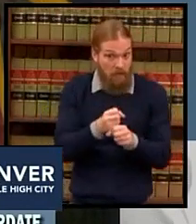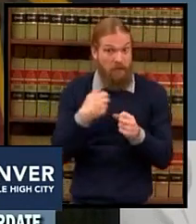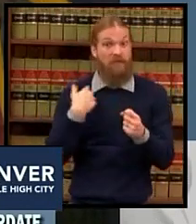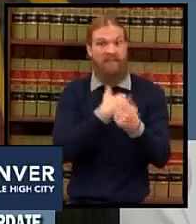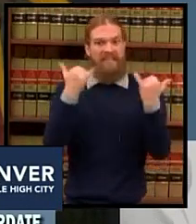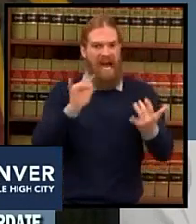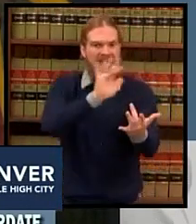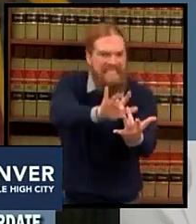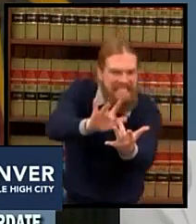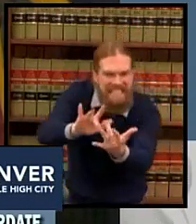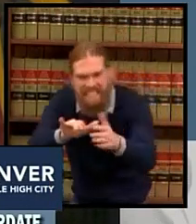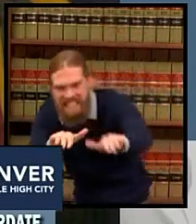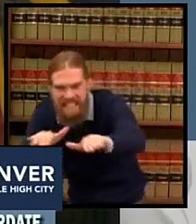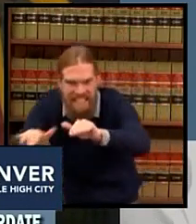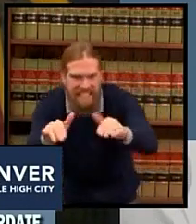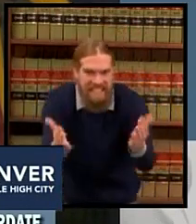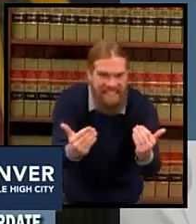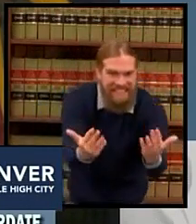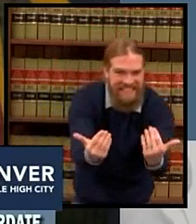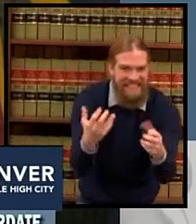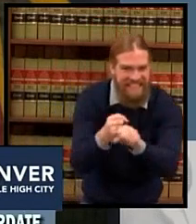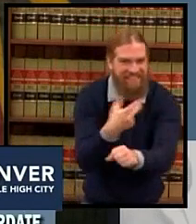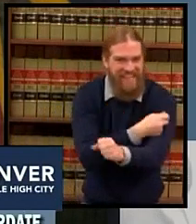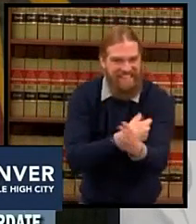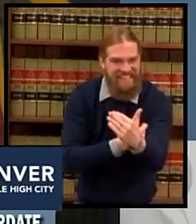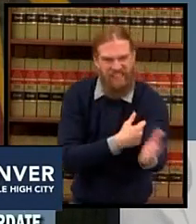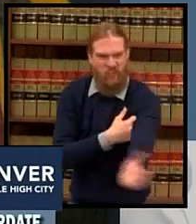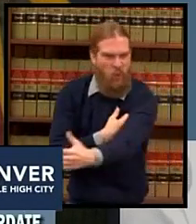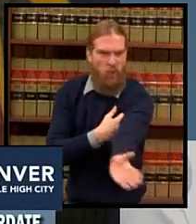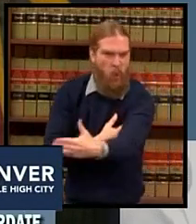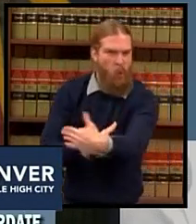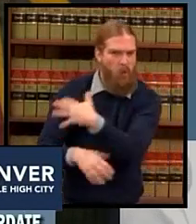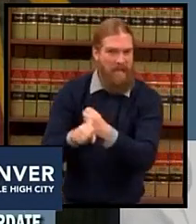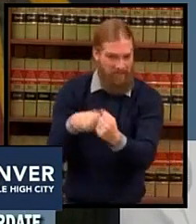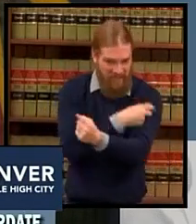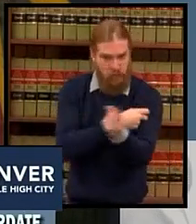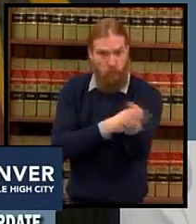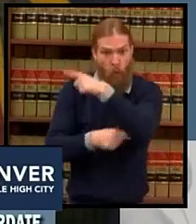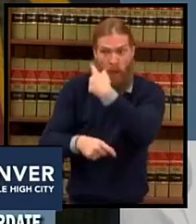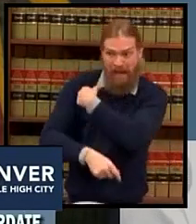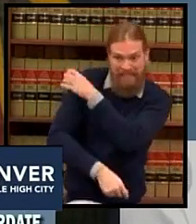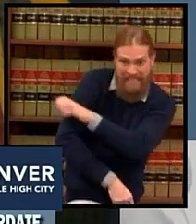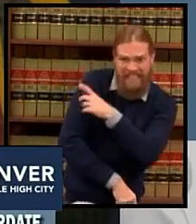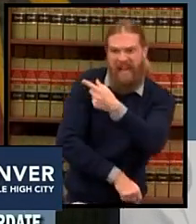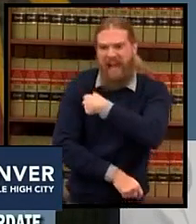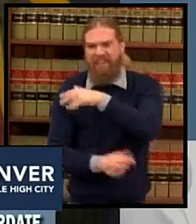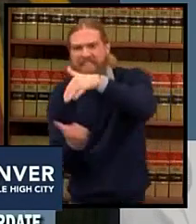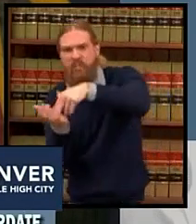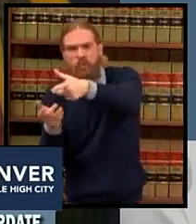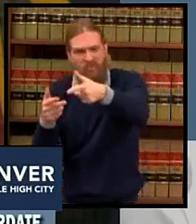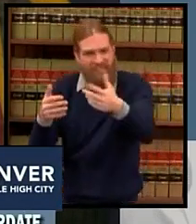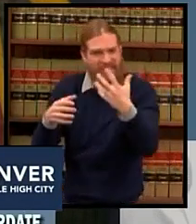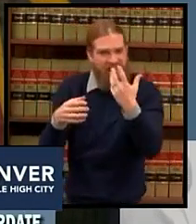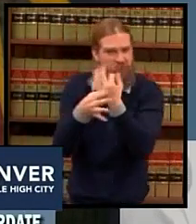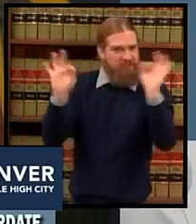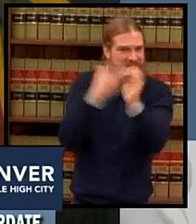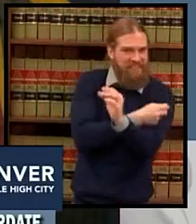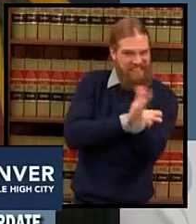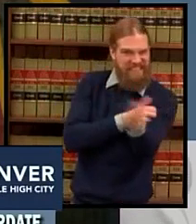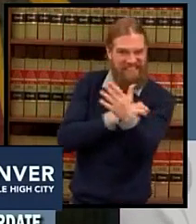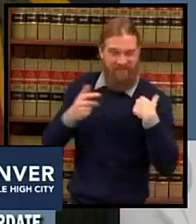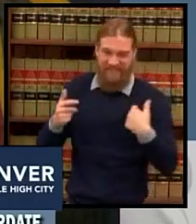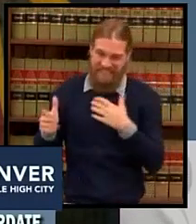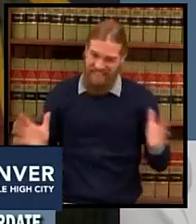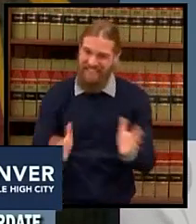encouraging them to get into these clinics and maybe come through some of the sites that we are setting up to get them vaccinated. So we are very active. We also